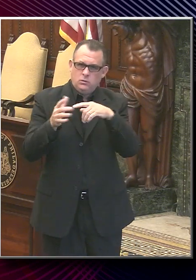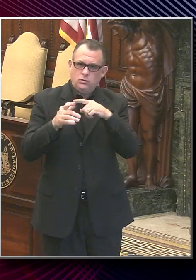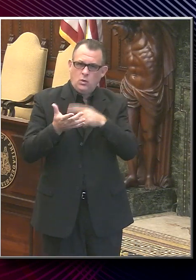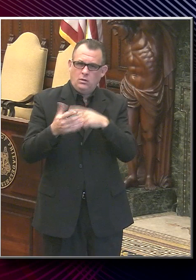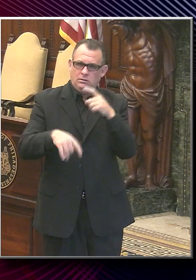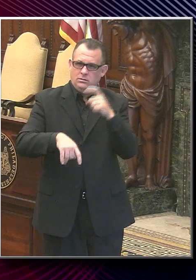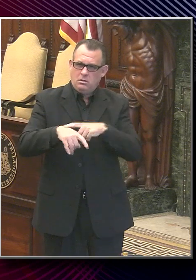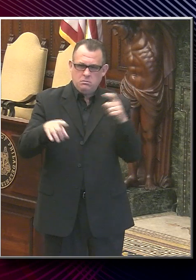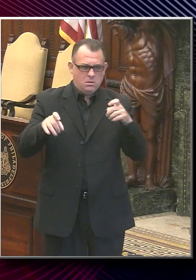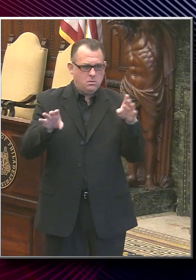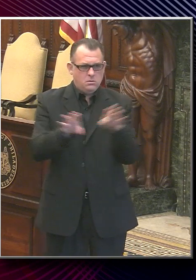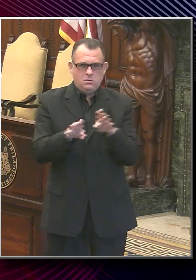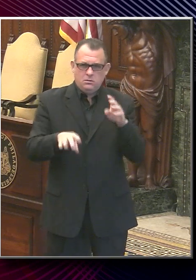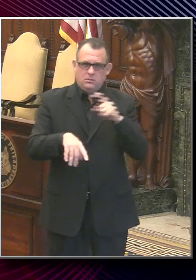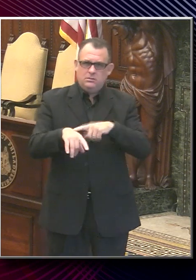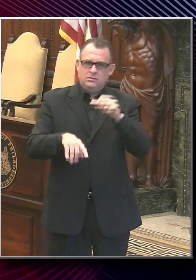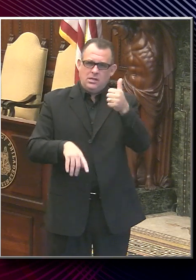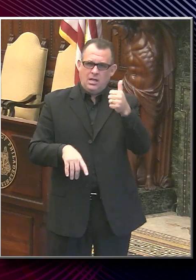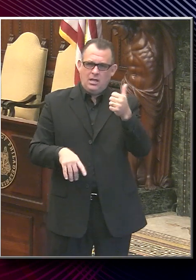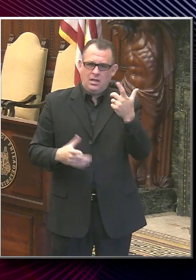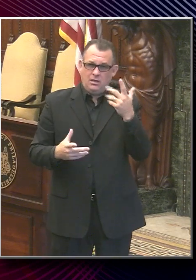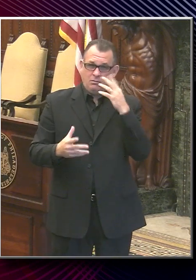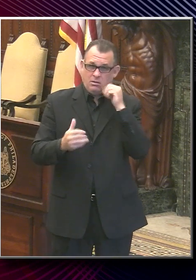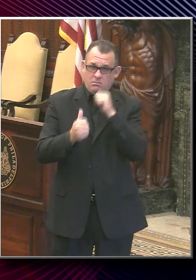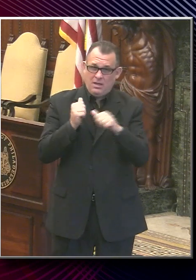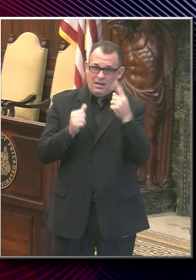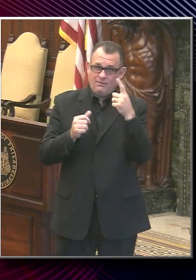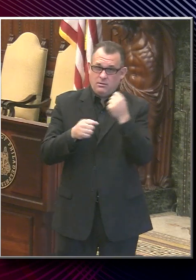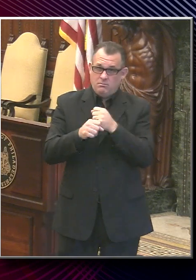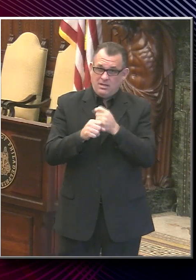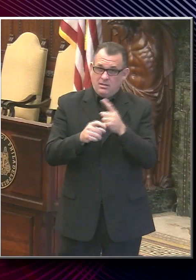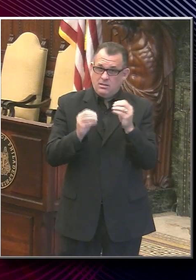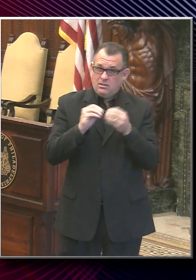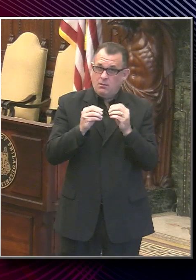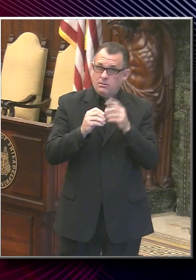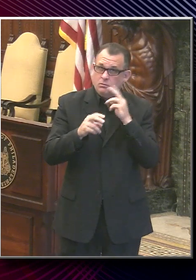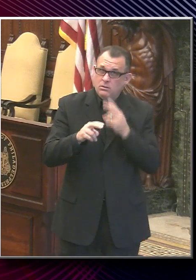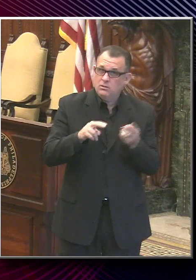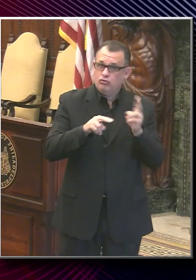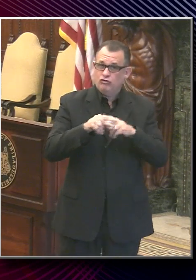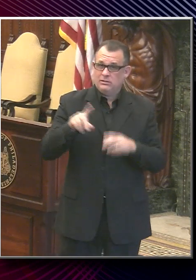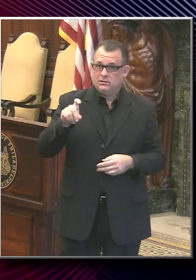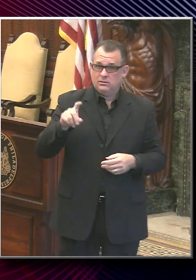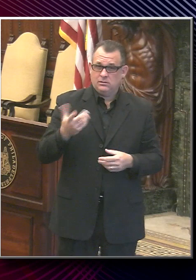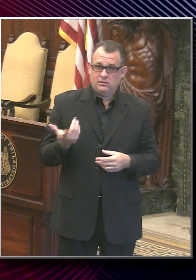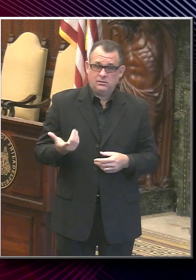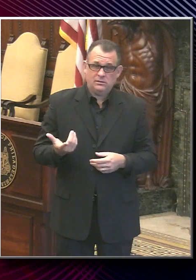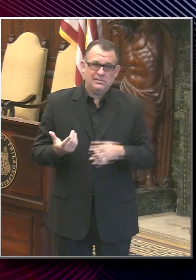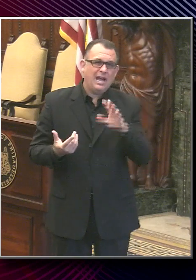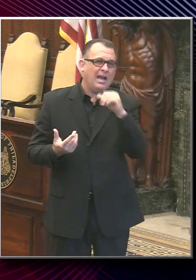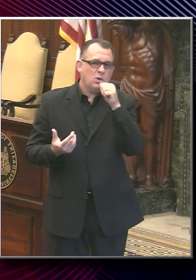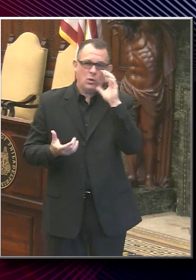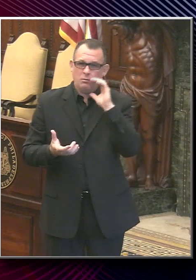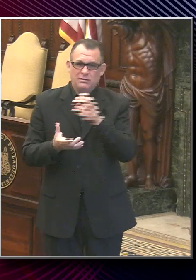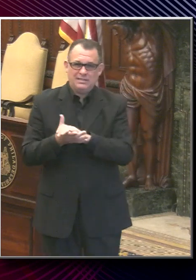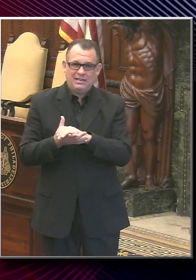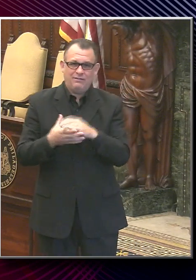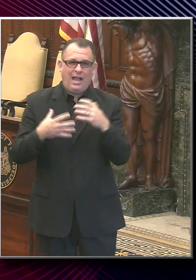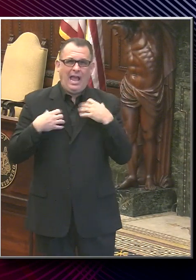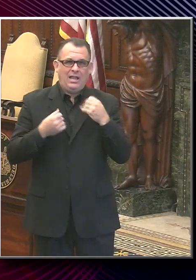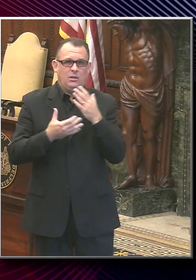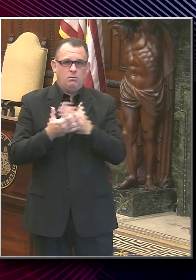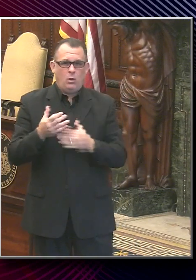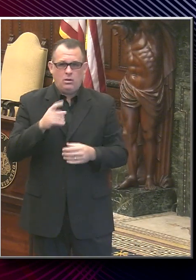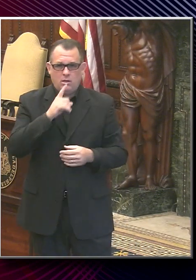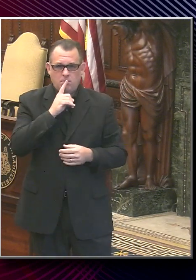some reason would make a difference? I don't believe that's a limit that the health department put on this. I'd have to